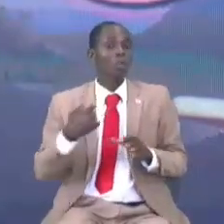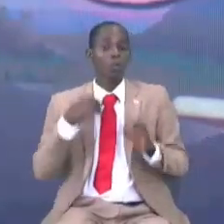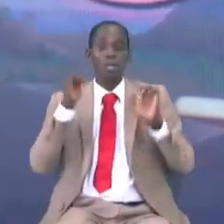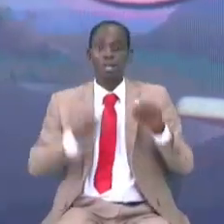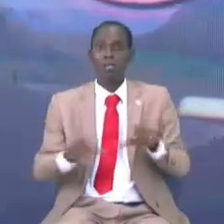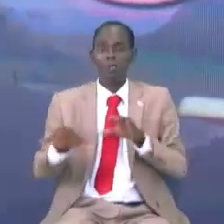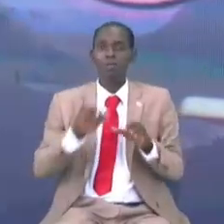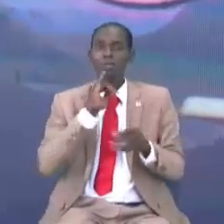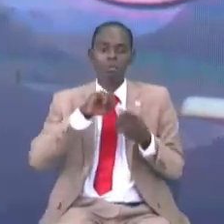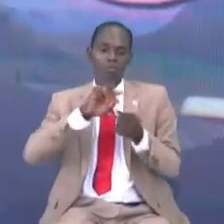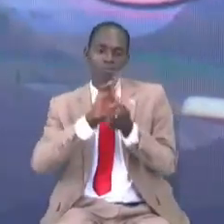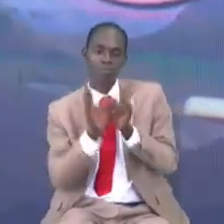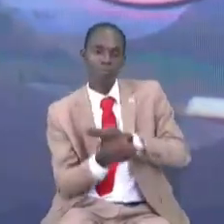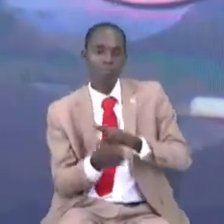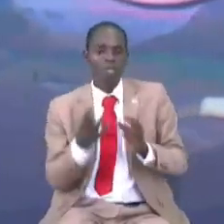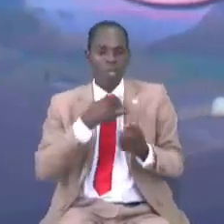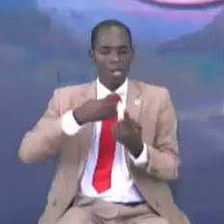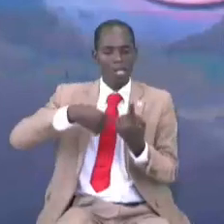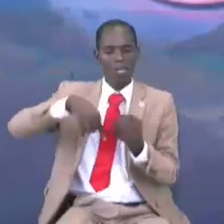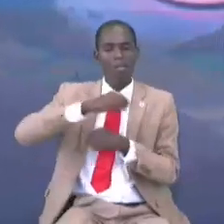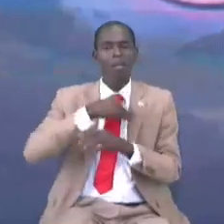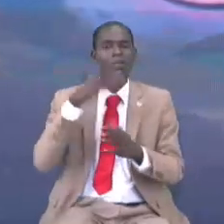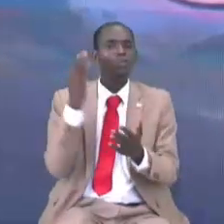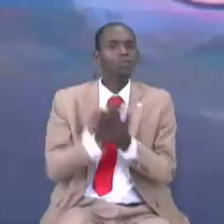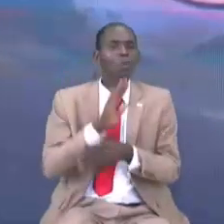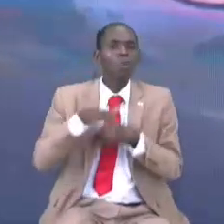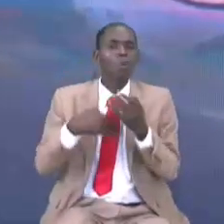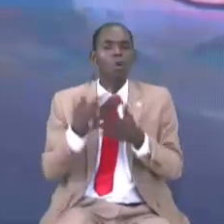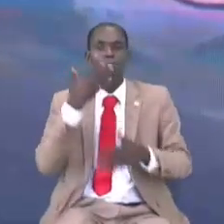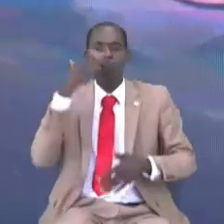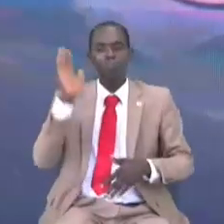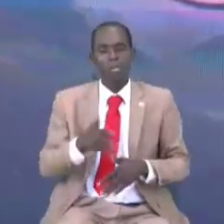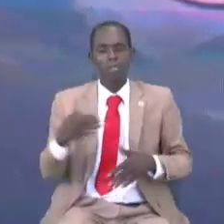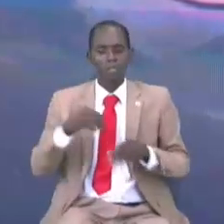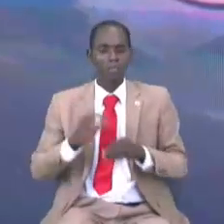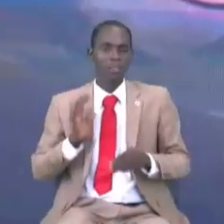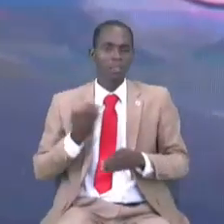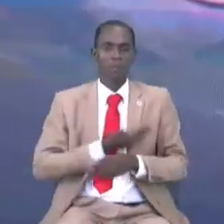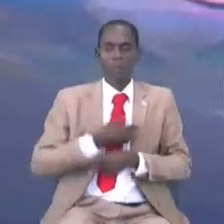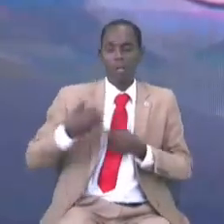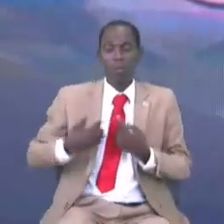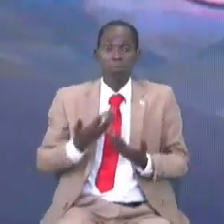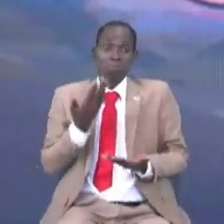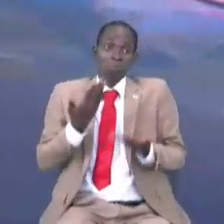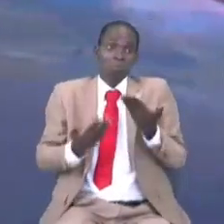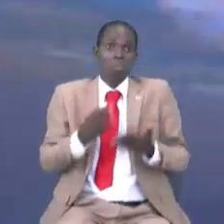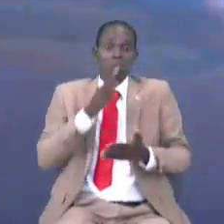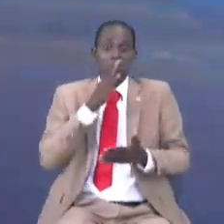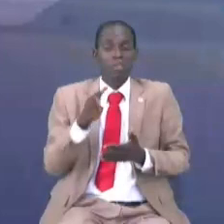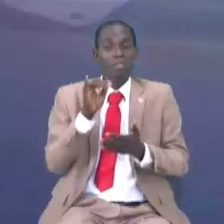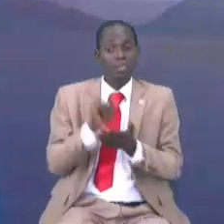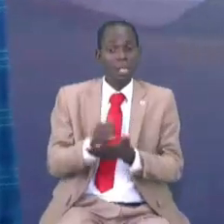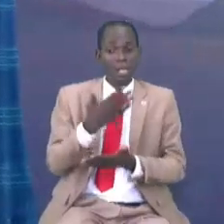in our hand, and then you can tell if that thing alone that can catch his attention will make